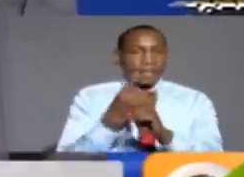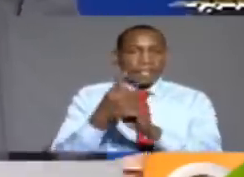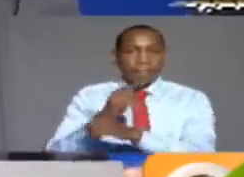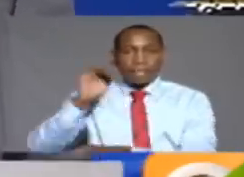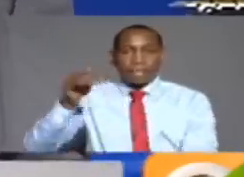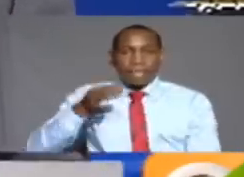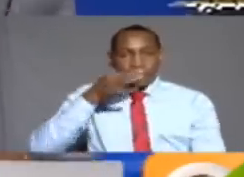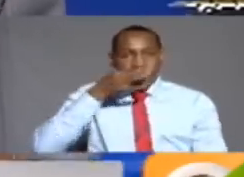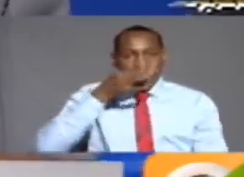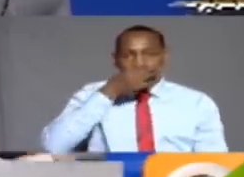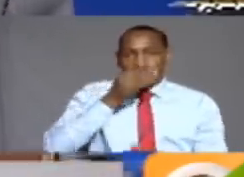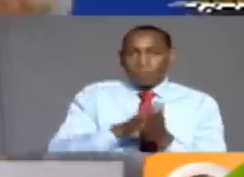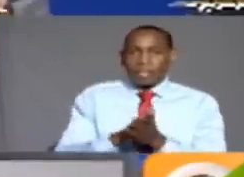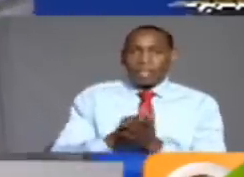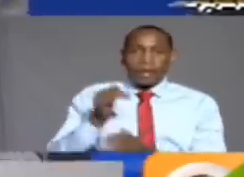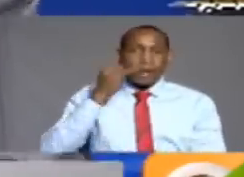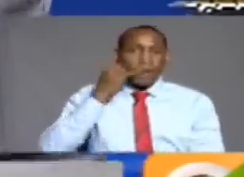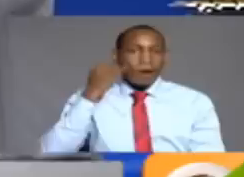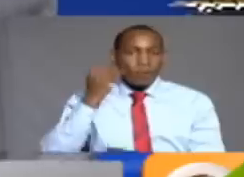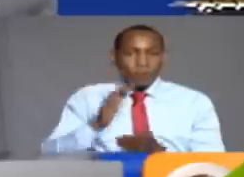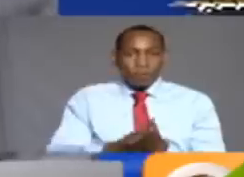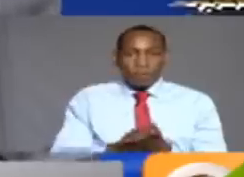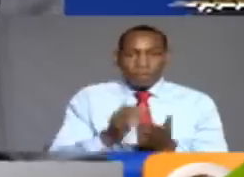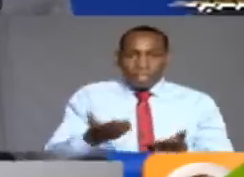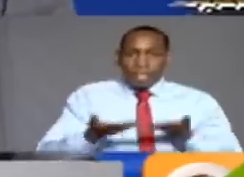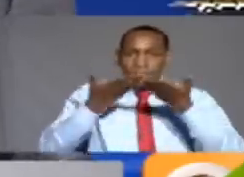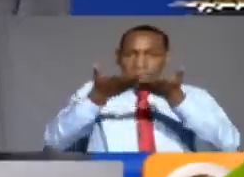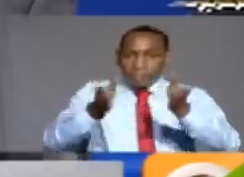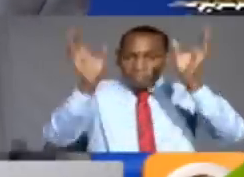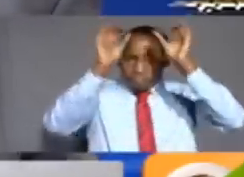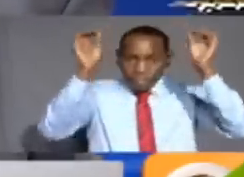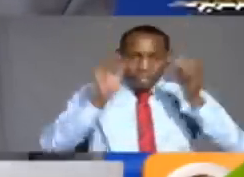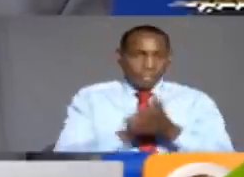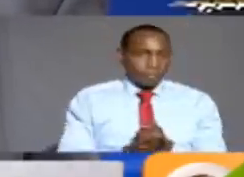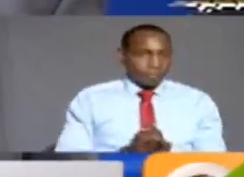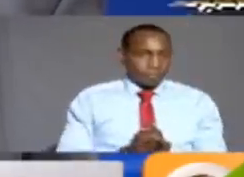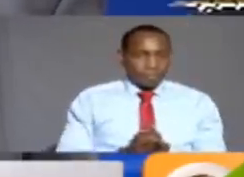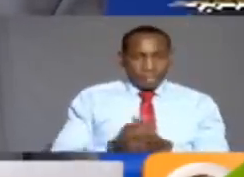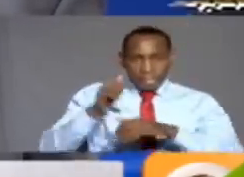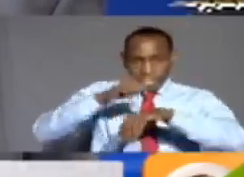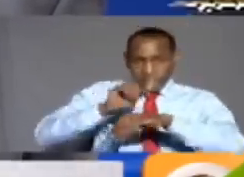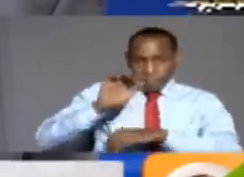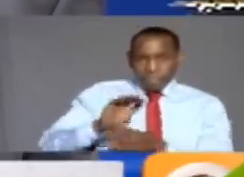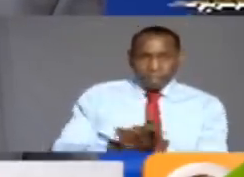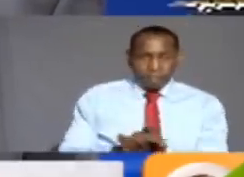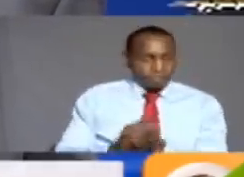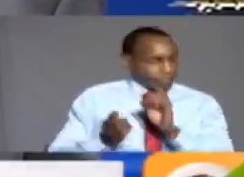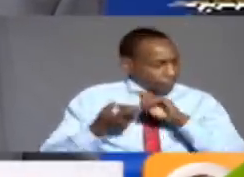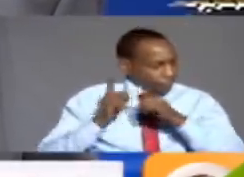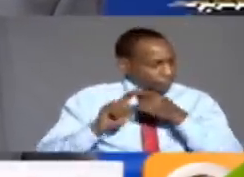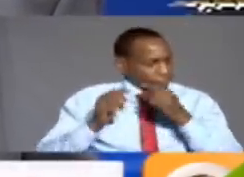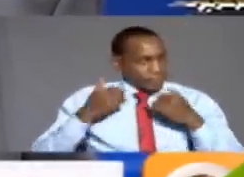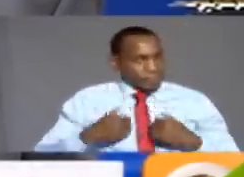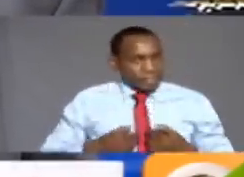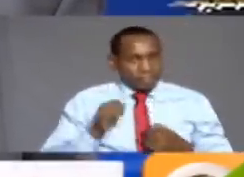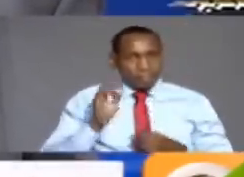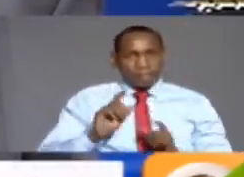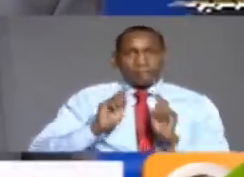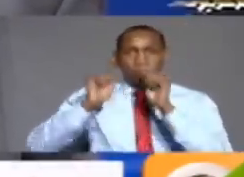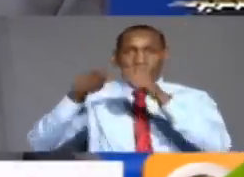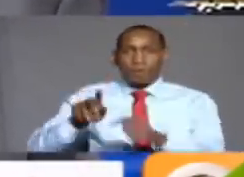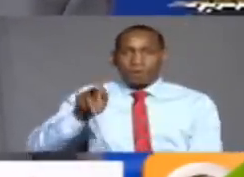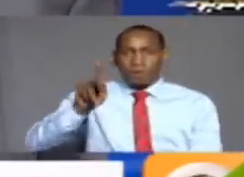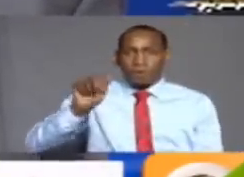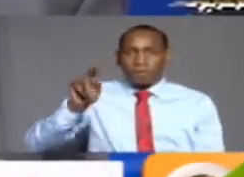and Nakuru, and we dump them on the feet of the president. At that point, I ask myself, even if I go to Kandara 55